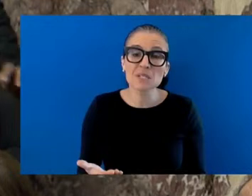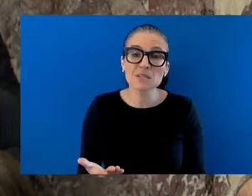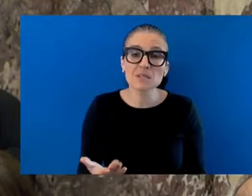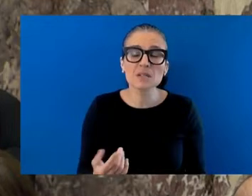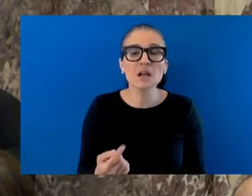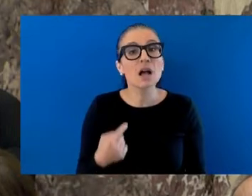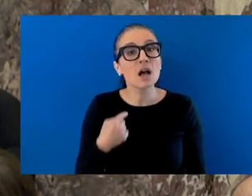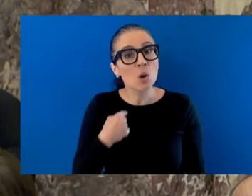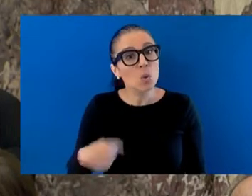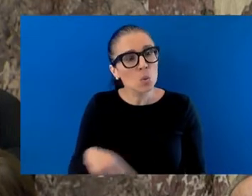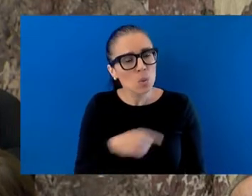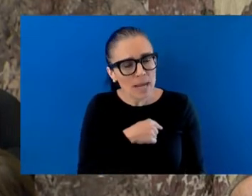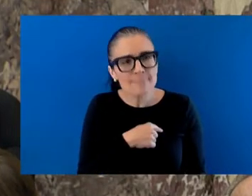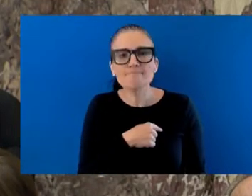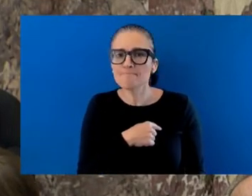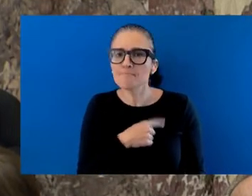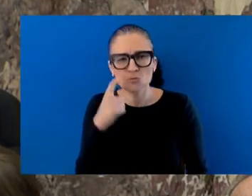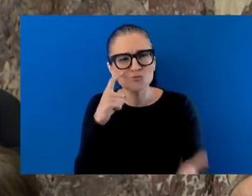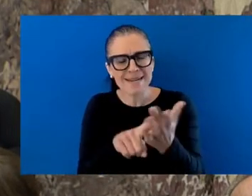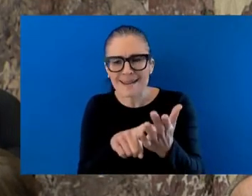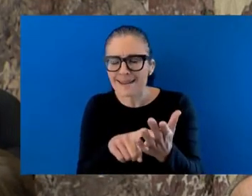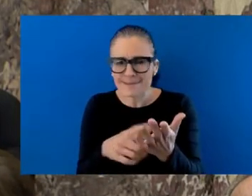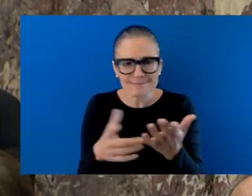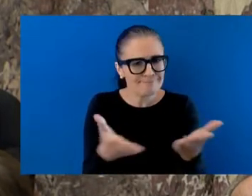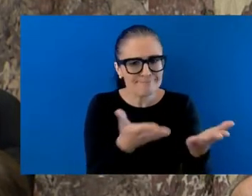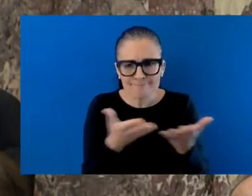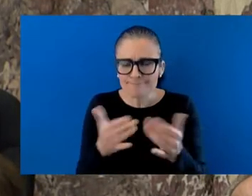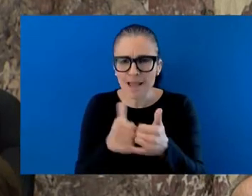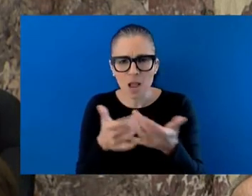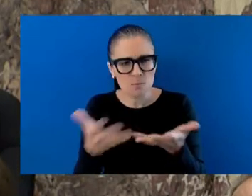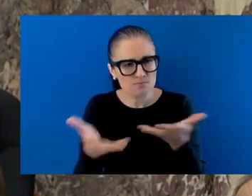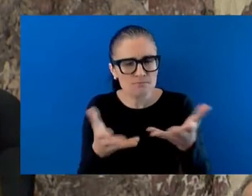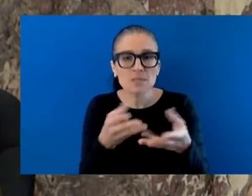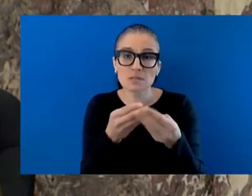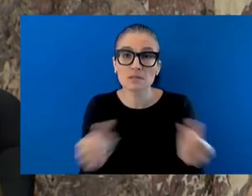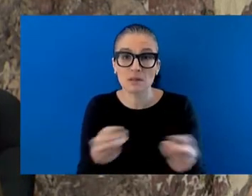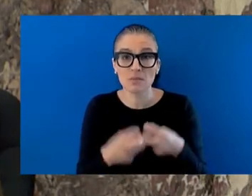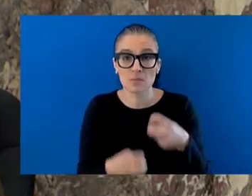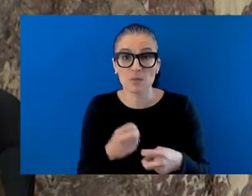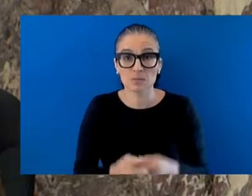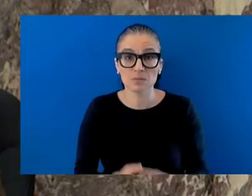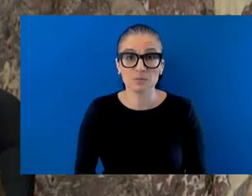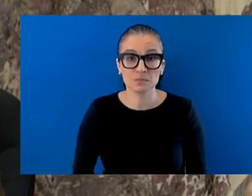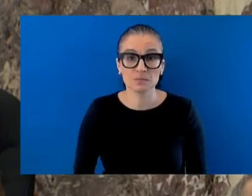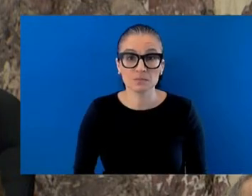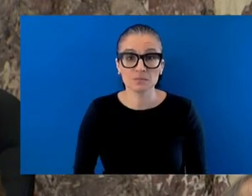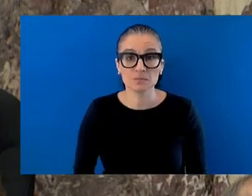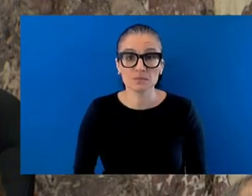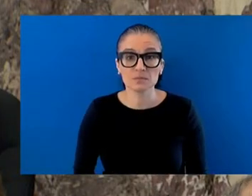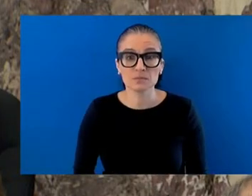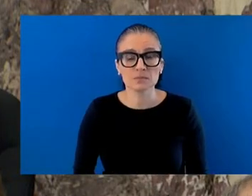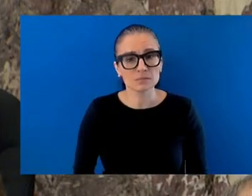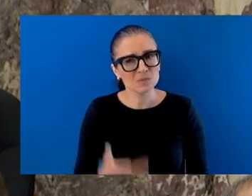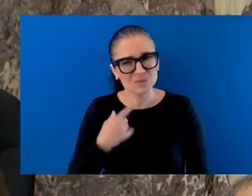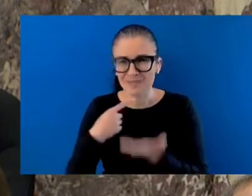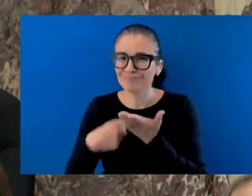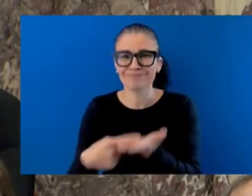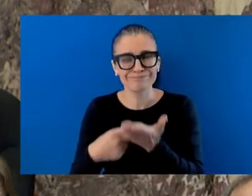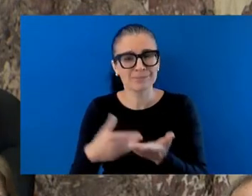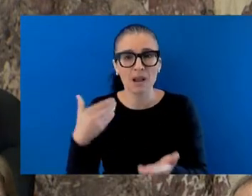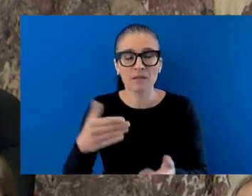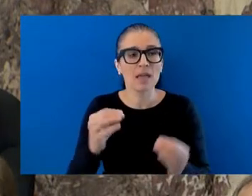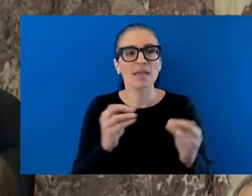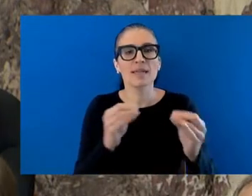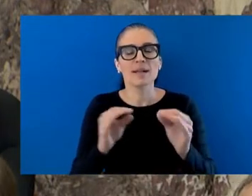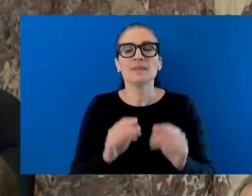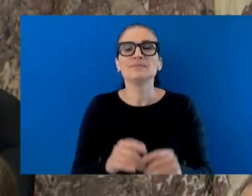issue, Honourable Speaker, that we, well, you know, the member, continuing member, narrative. Member,